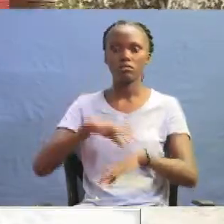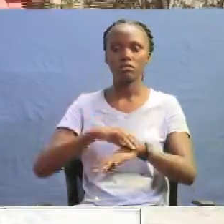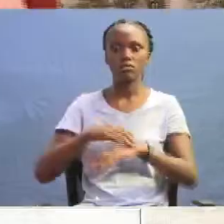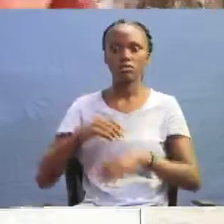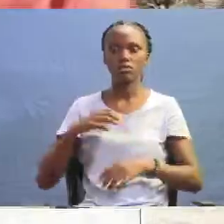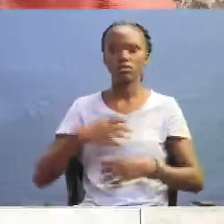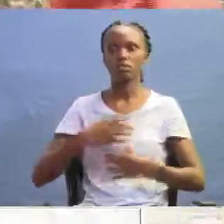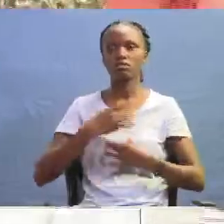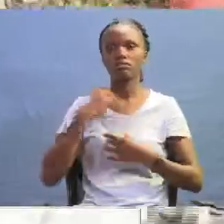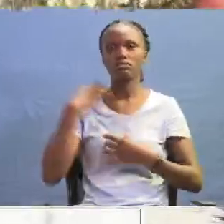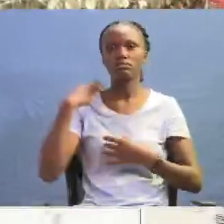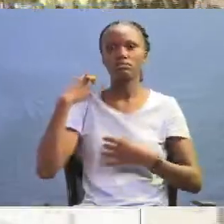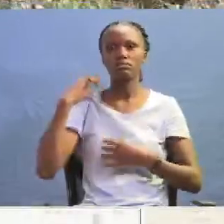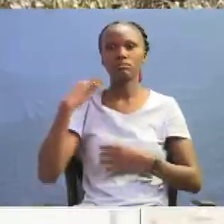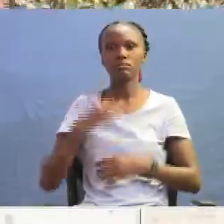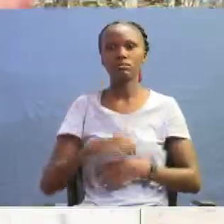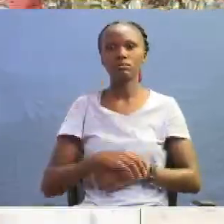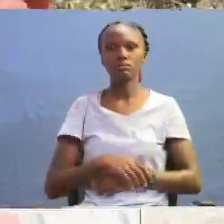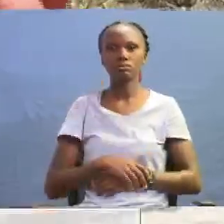prefect.